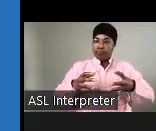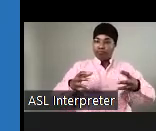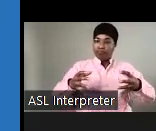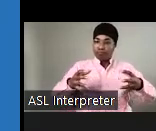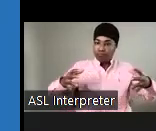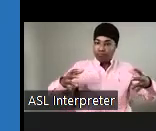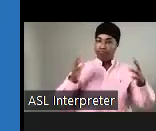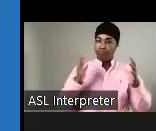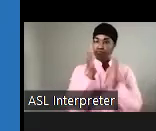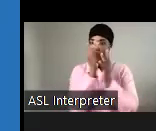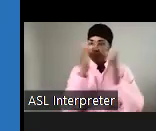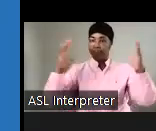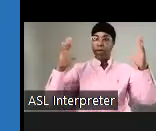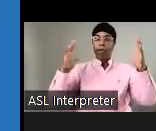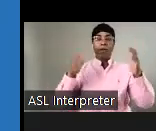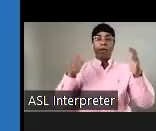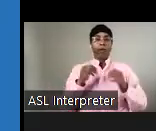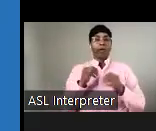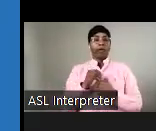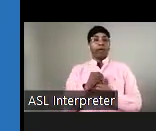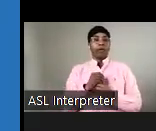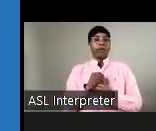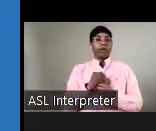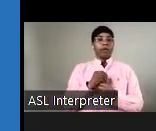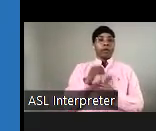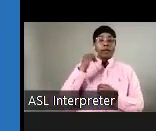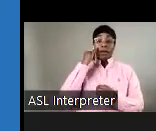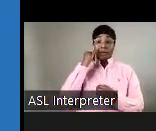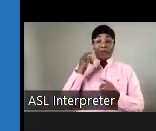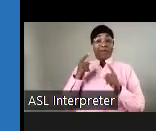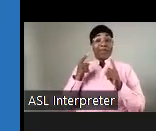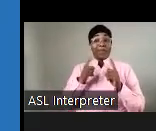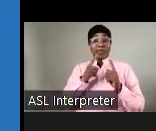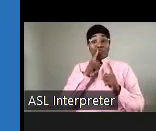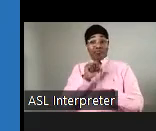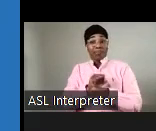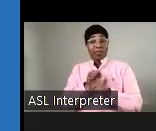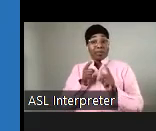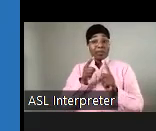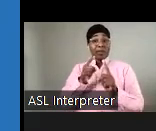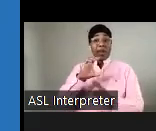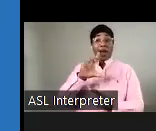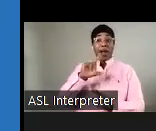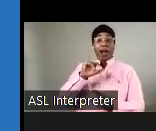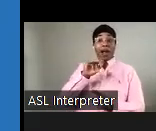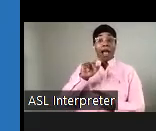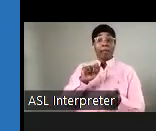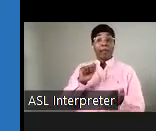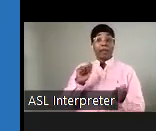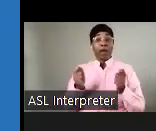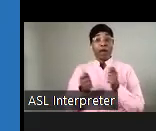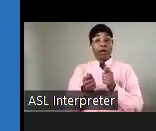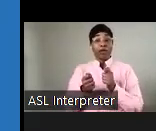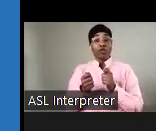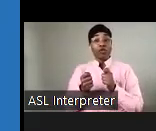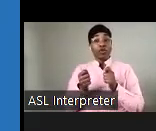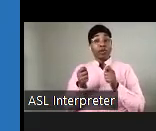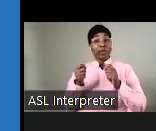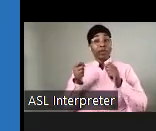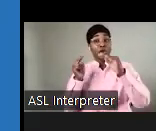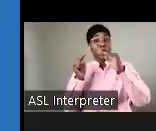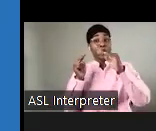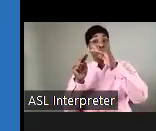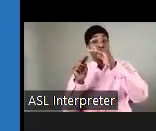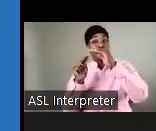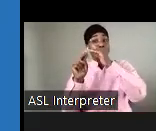And if climate change projections and Stephen can correct me afterwards here, but